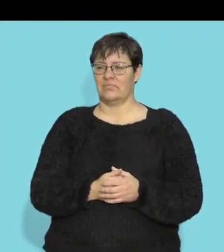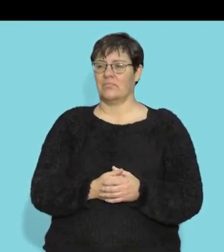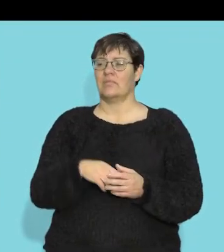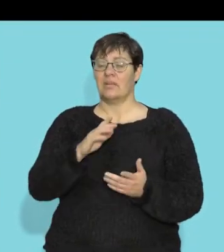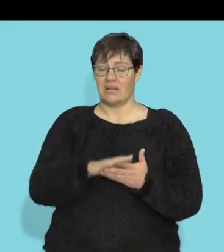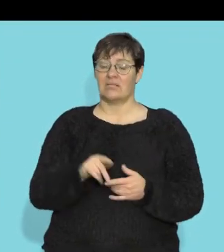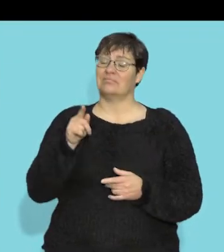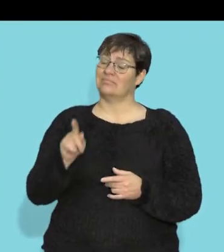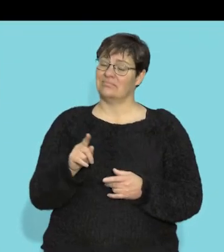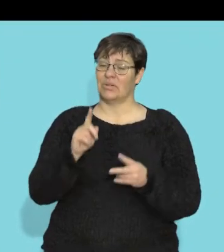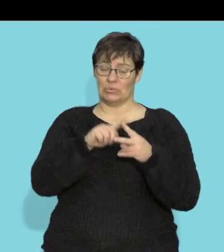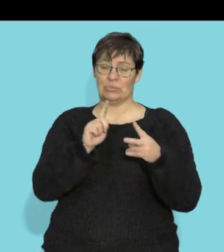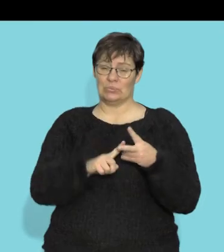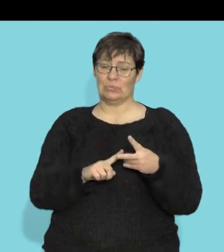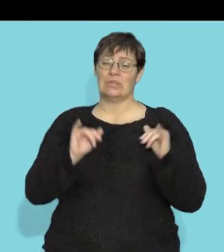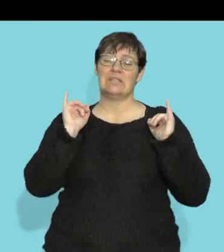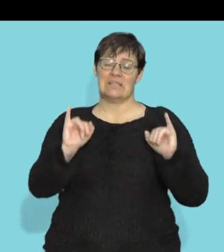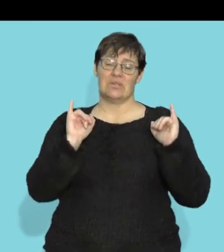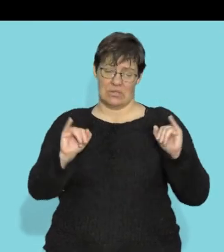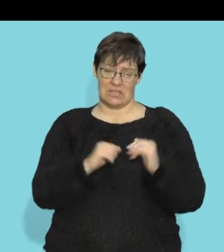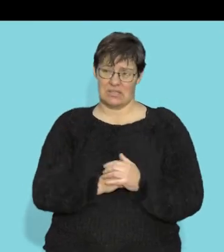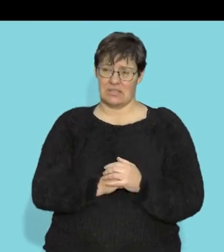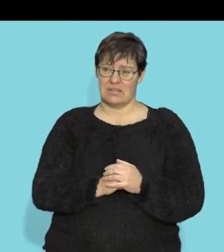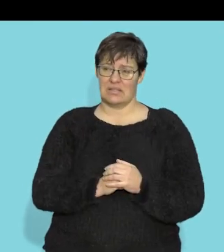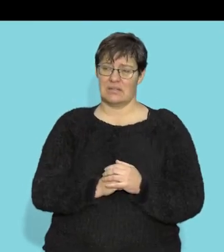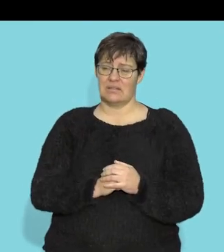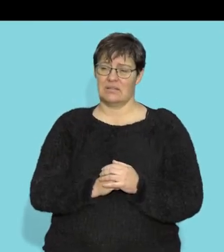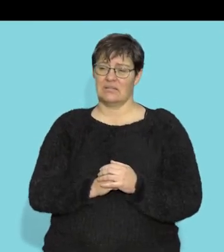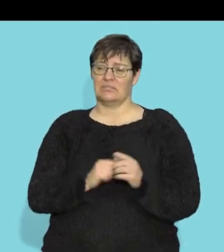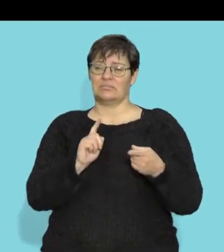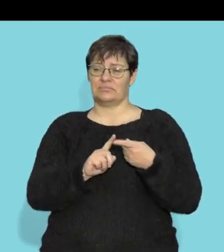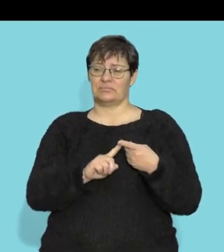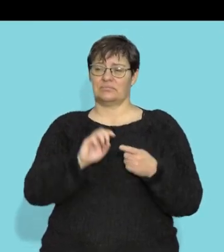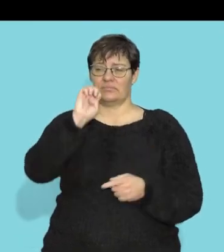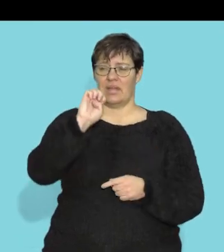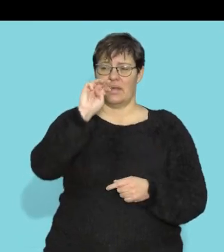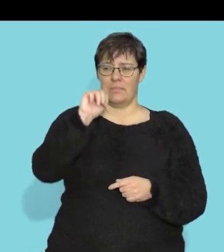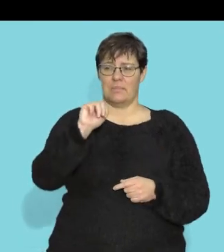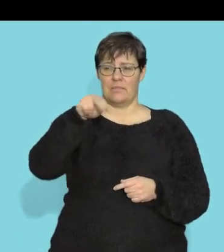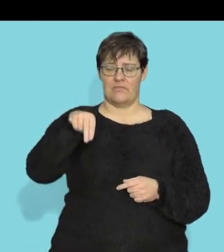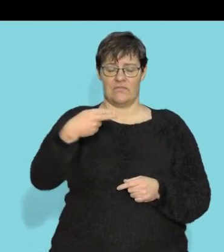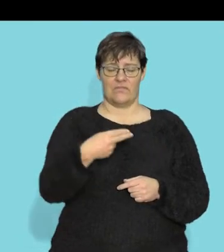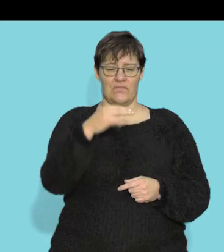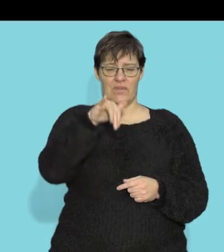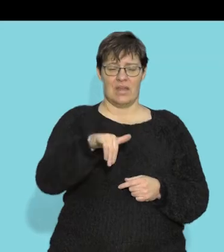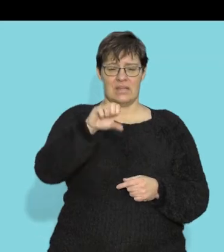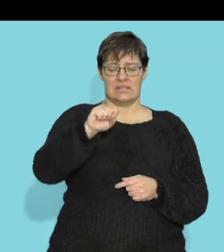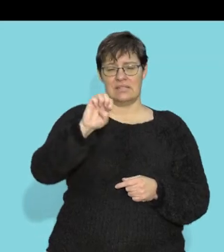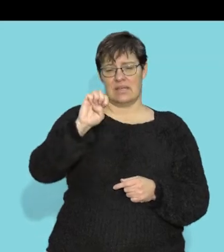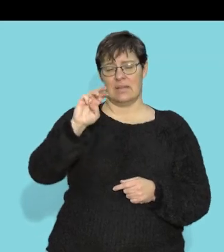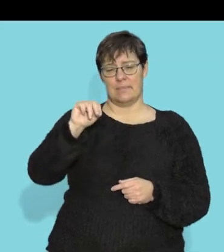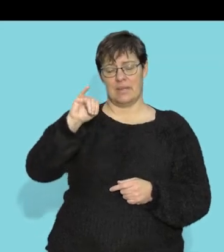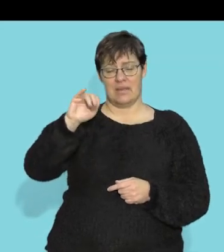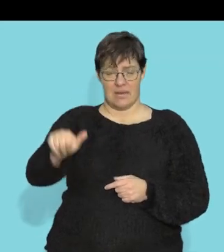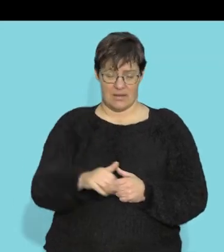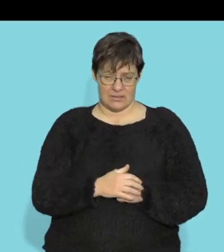the next two are actually quite serious, all right? The first one is called emphysema, all right? And what